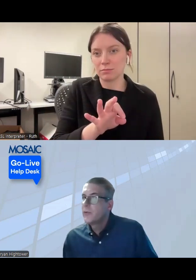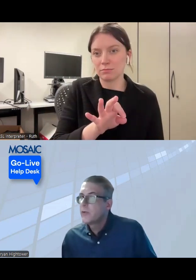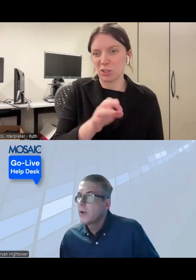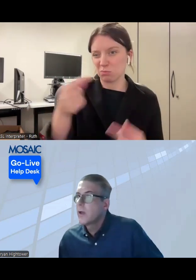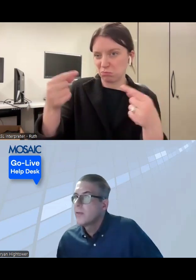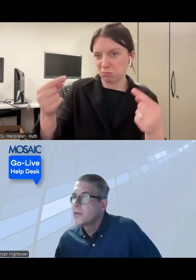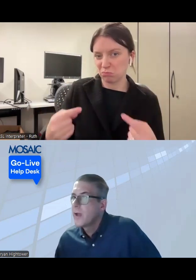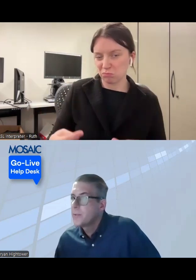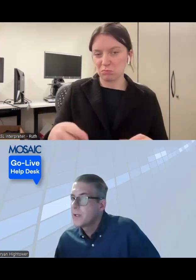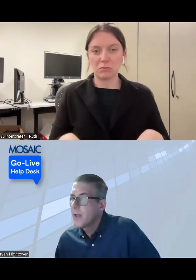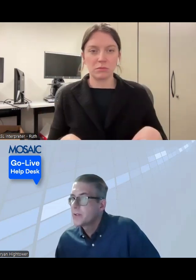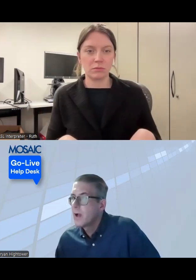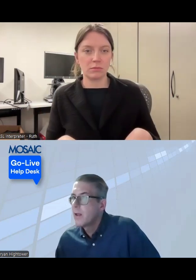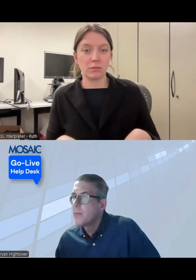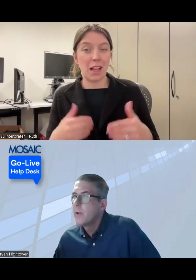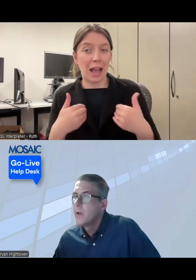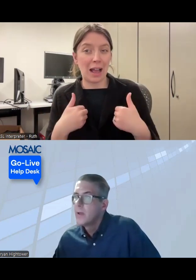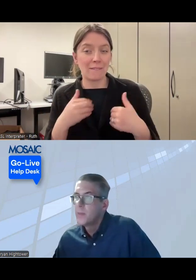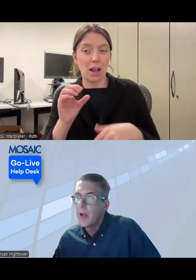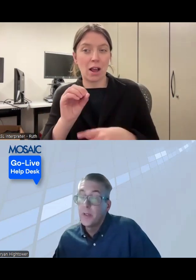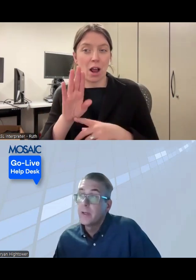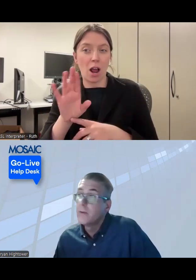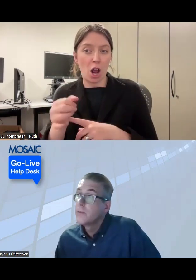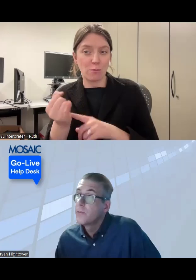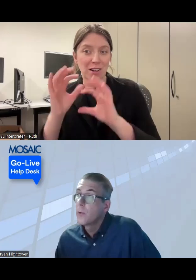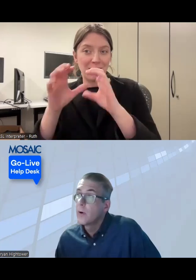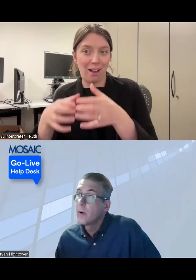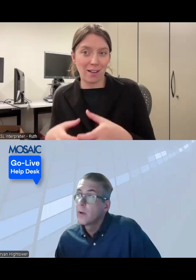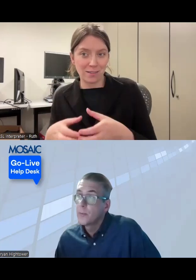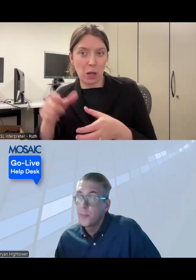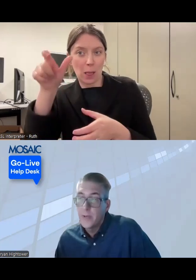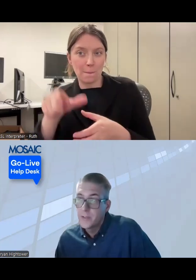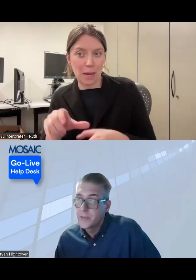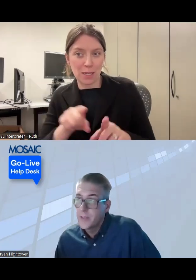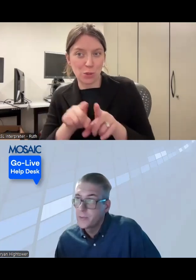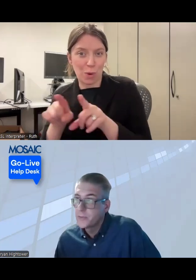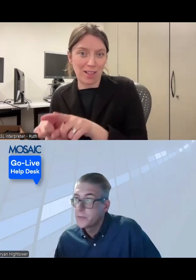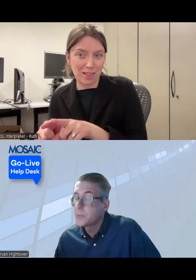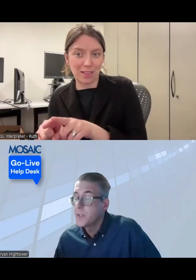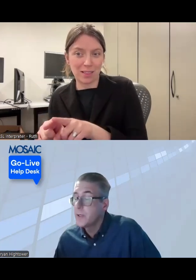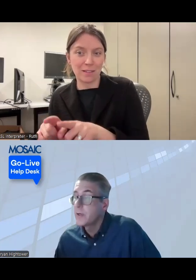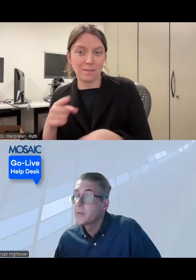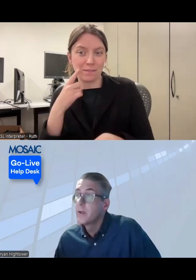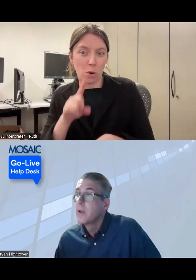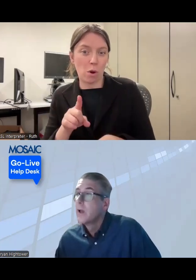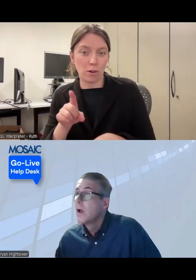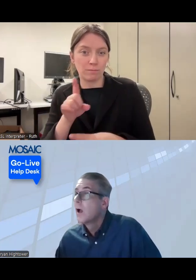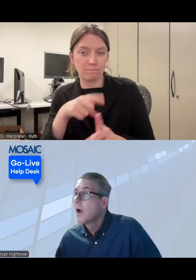too is this object class column is populated for appropriations that have